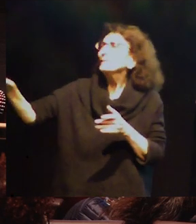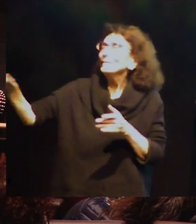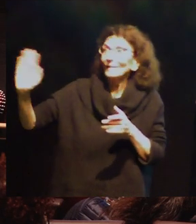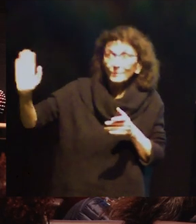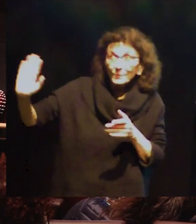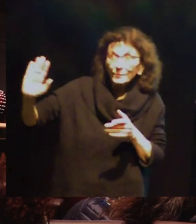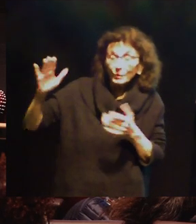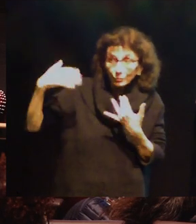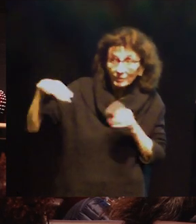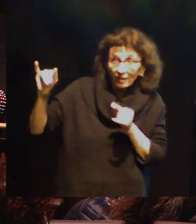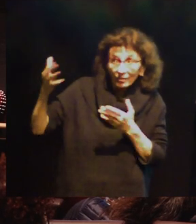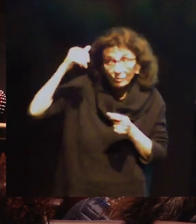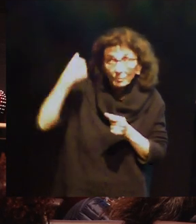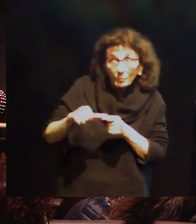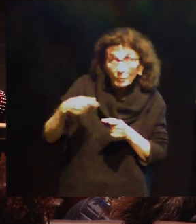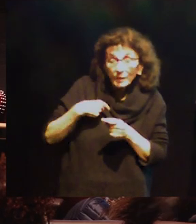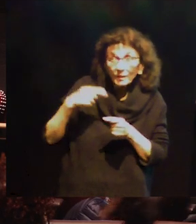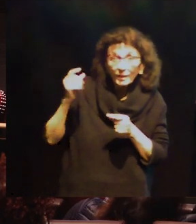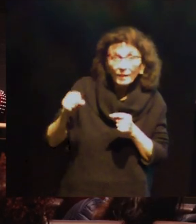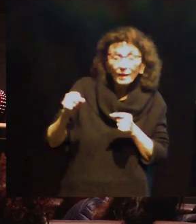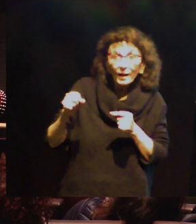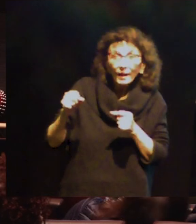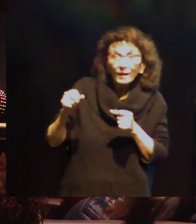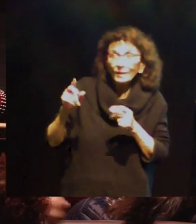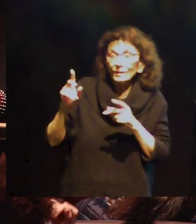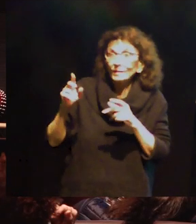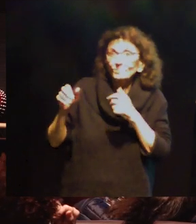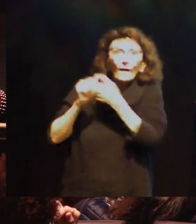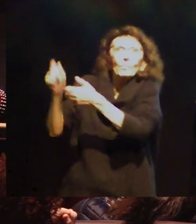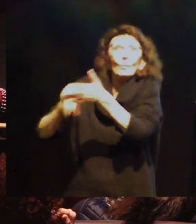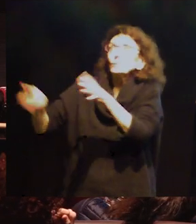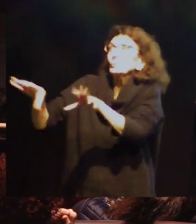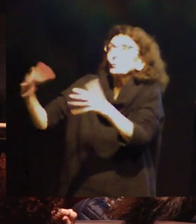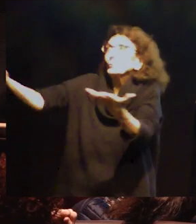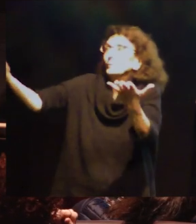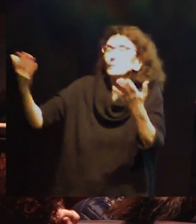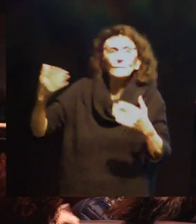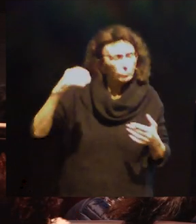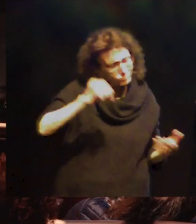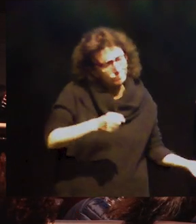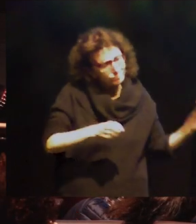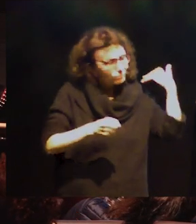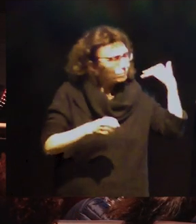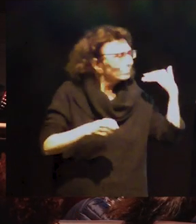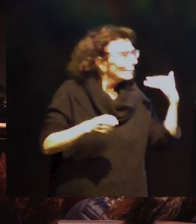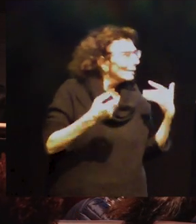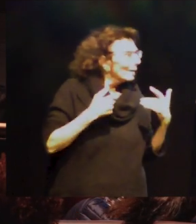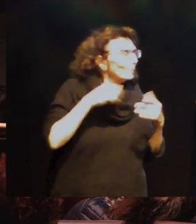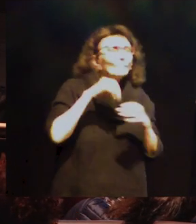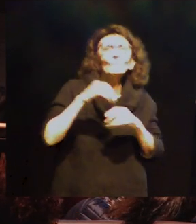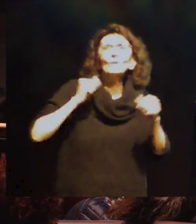"Hi, are you still there? Do you remember me? And can I do whatever you're doing?" And he said, "Yeah, I'm doing some